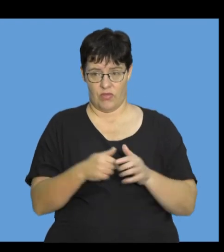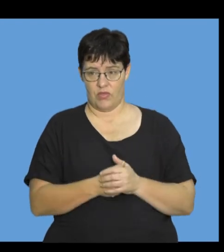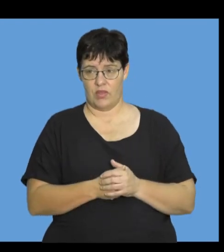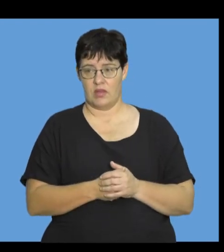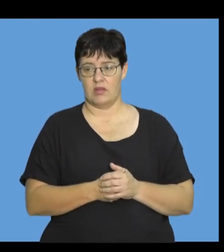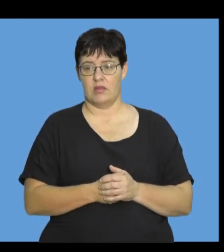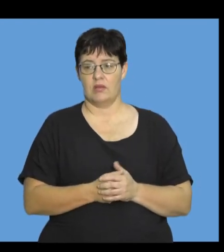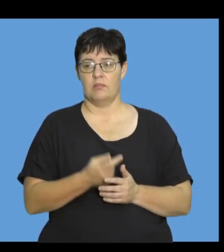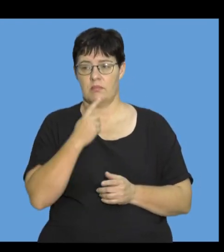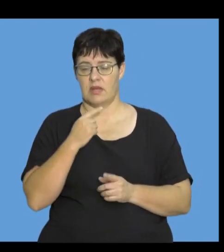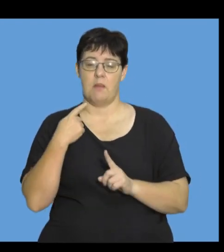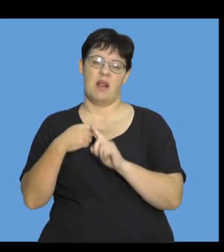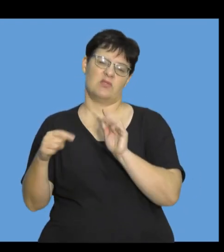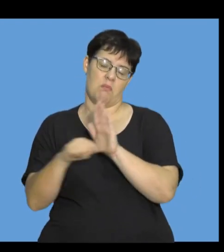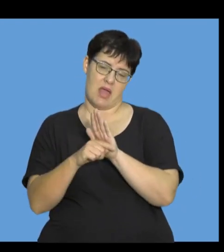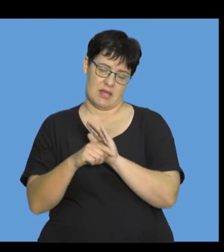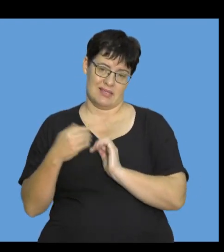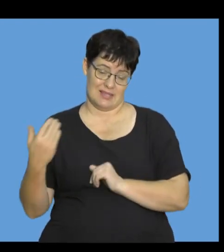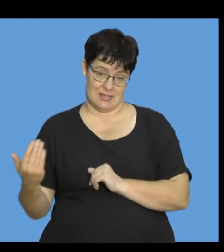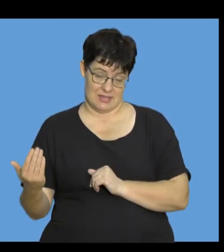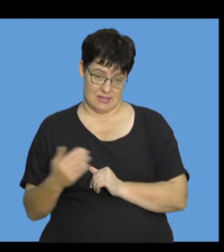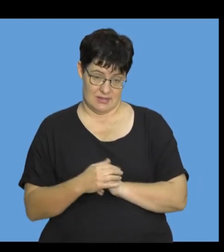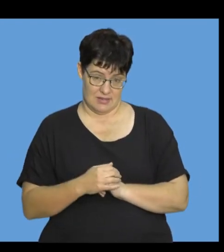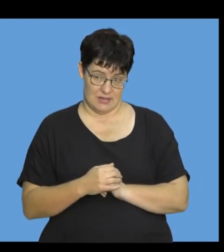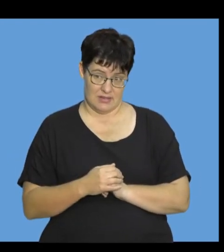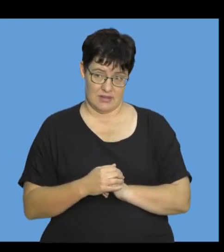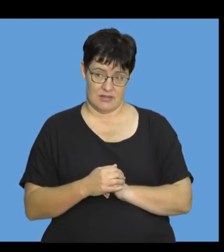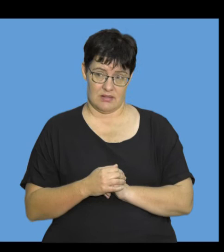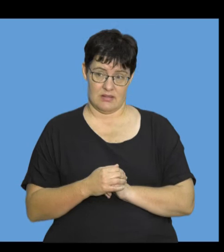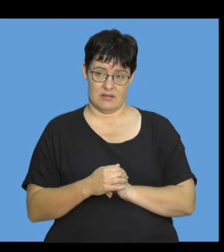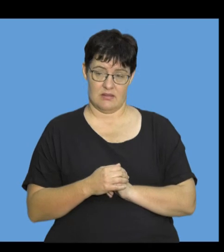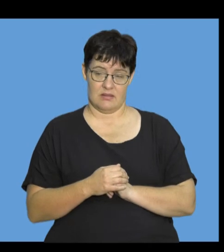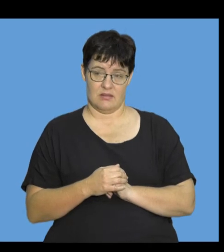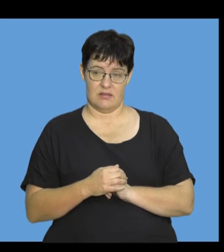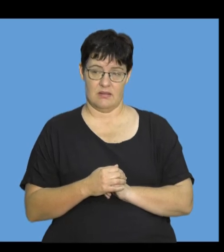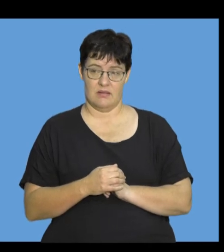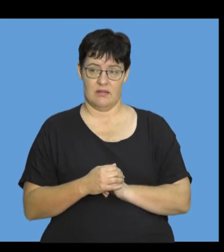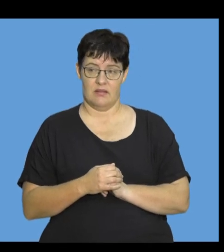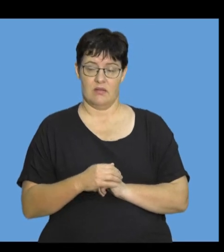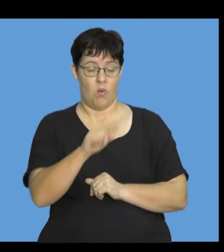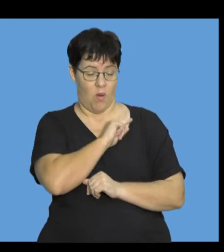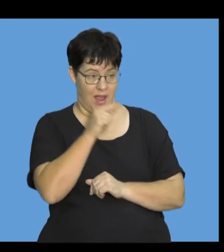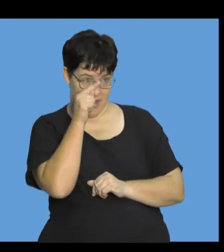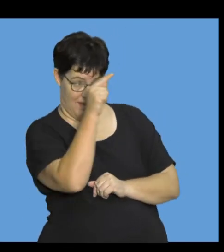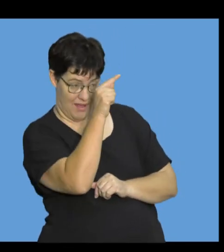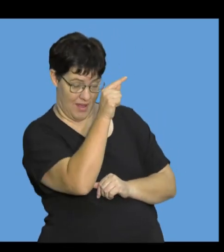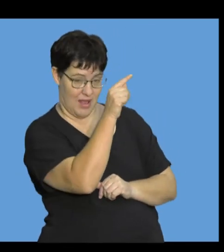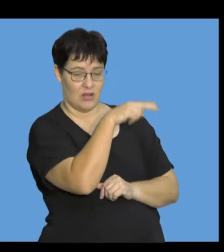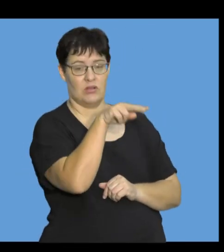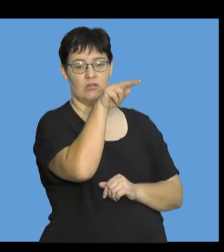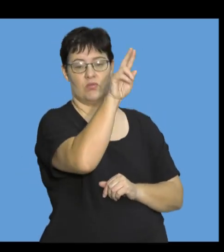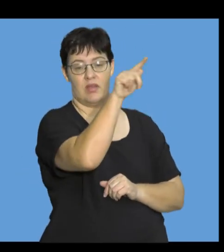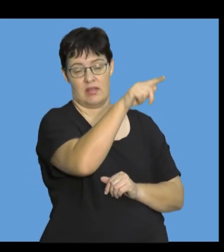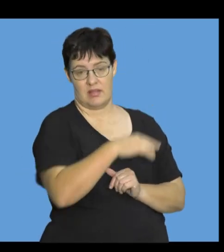sides, this will give me a plus or minus on the right-hand side. It will give me a plus or minus because of that